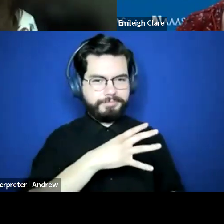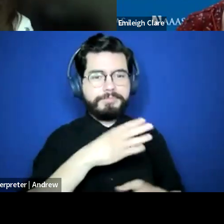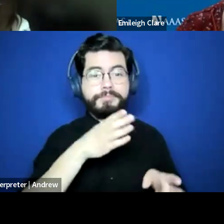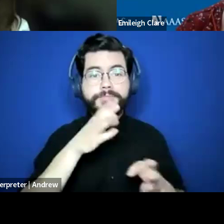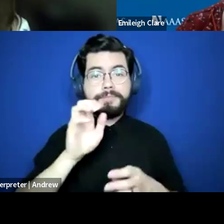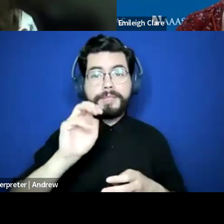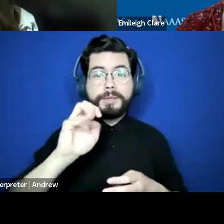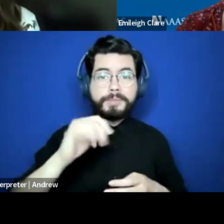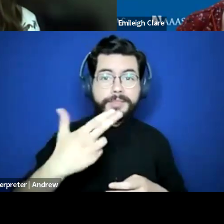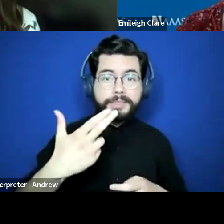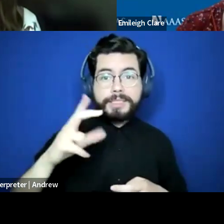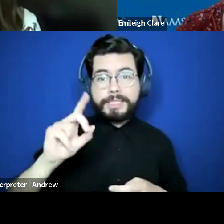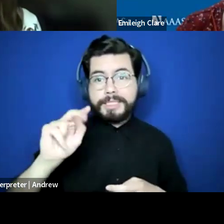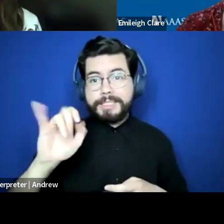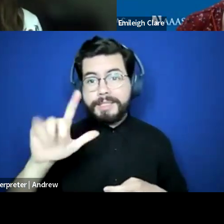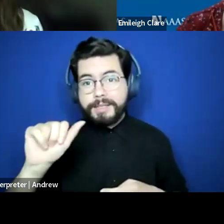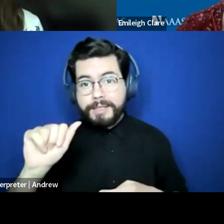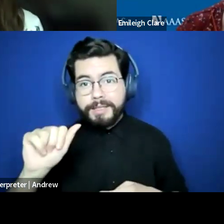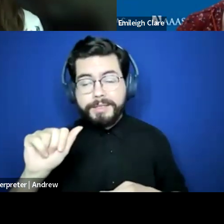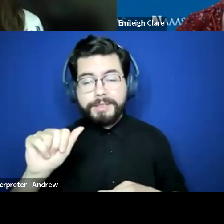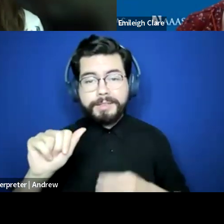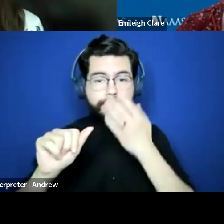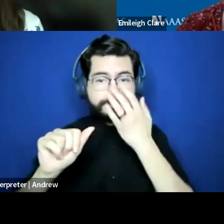Emileigh or Daniela, any examples come to mind for you?